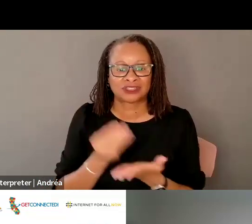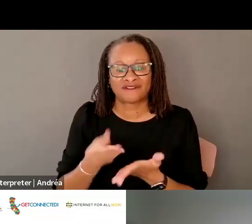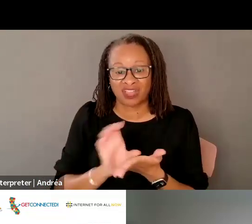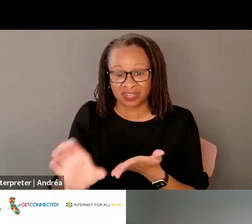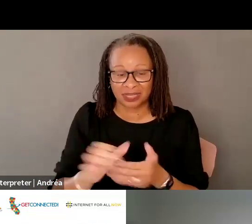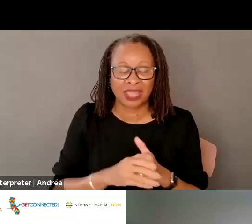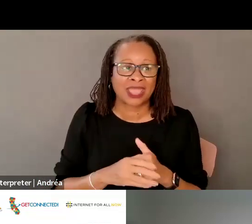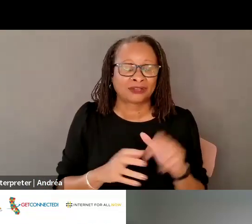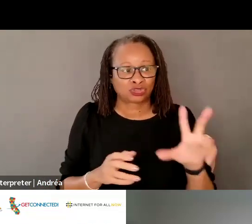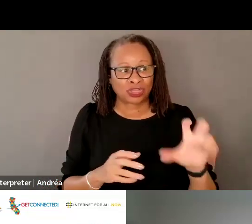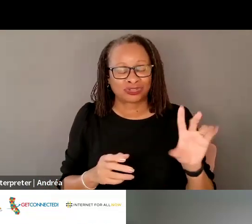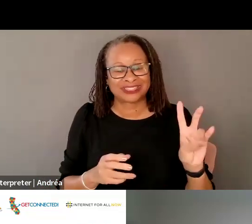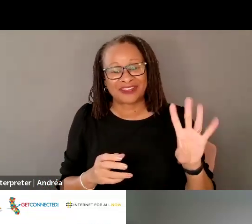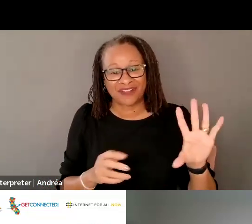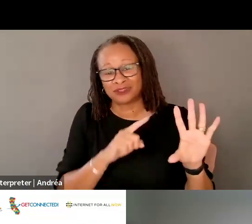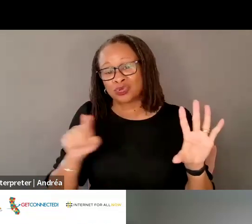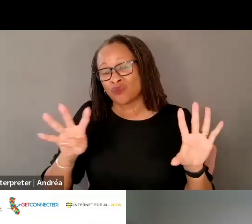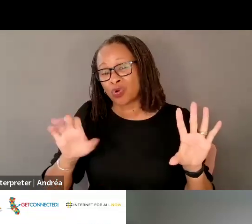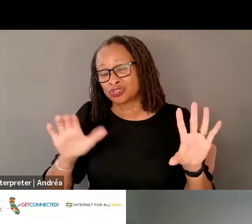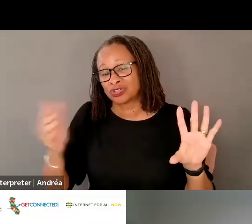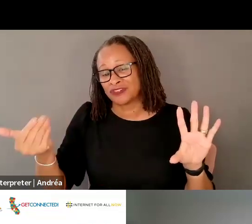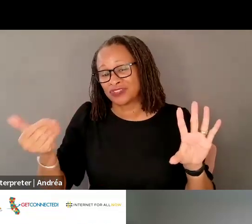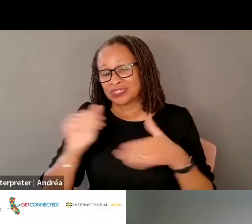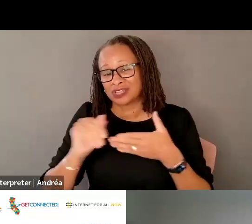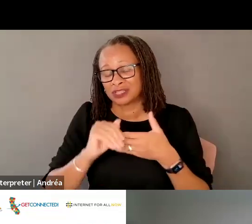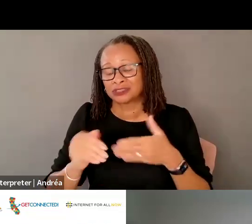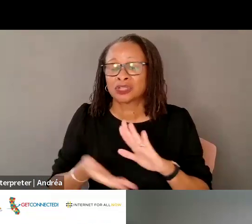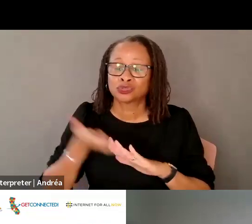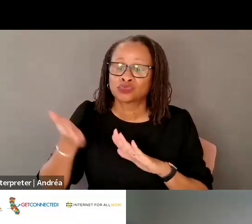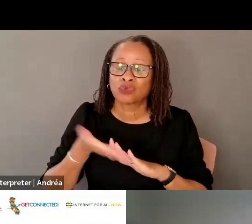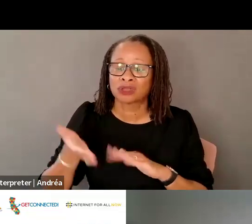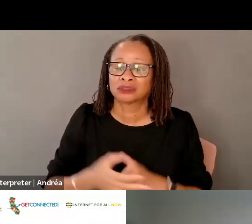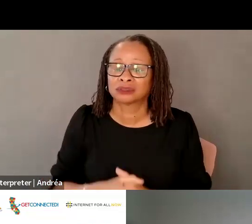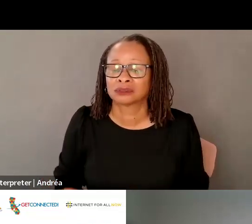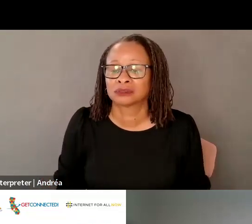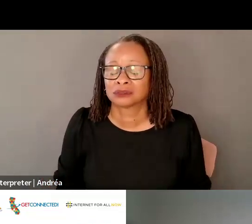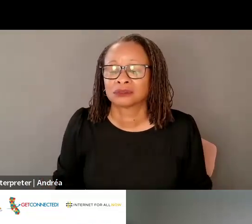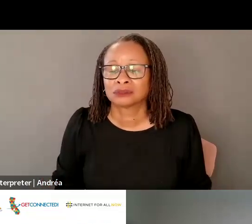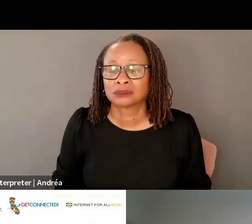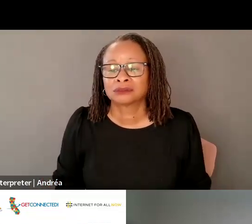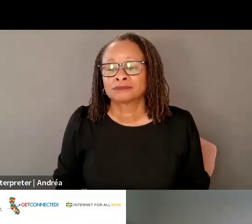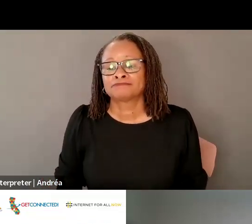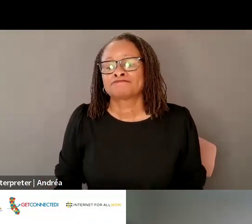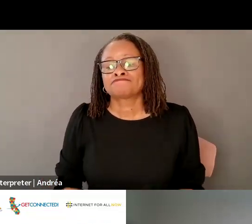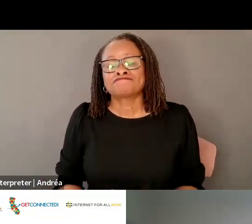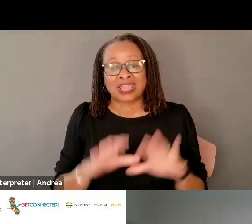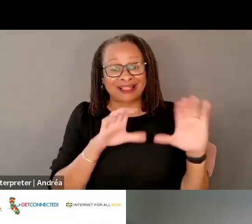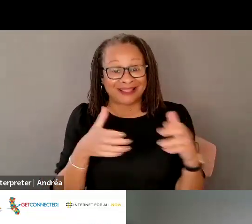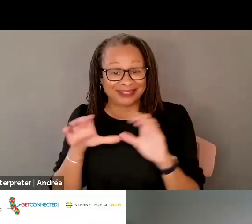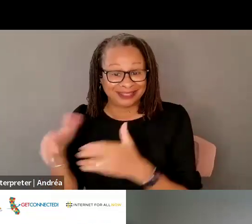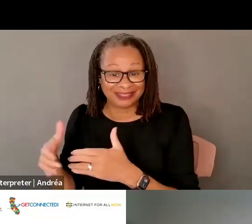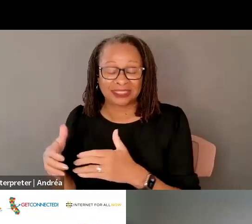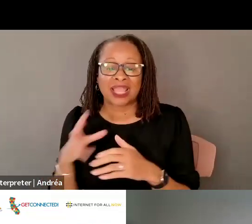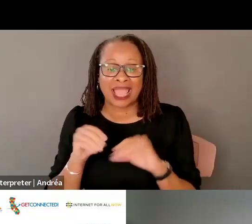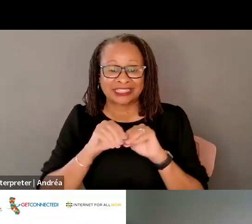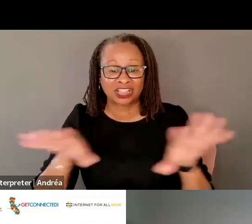and $415 to run the three if you will, courses and